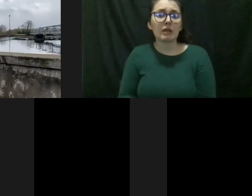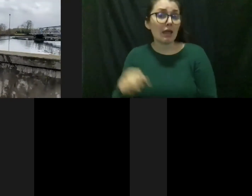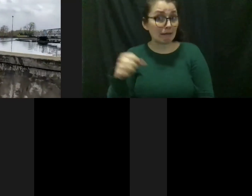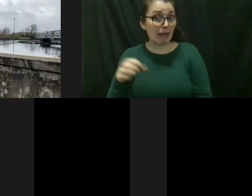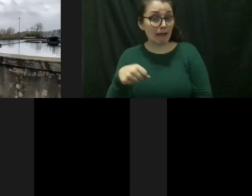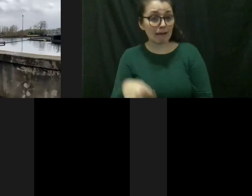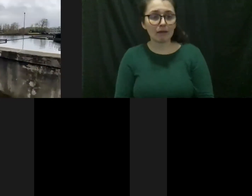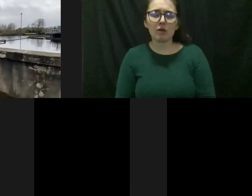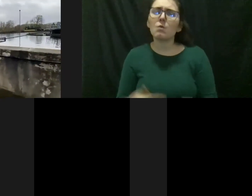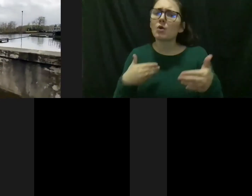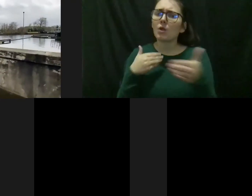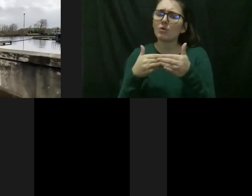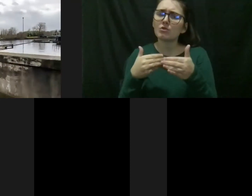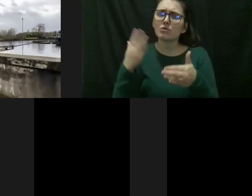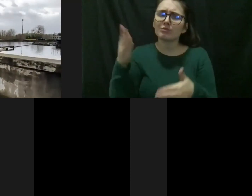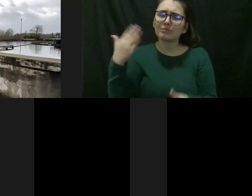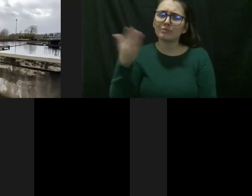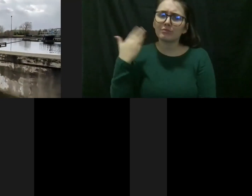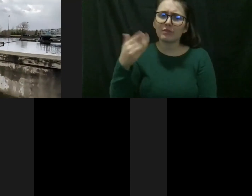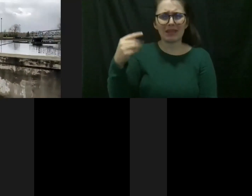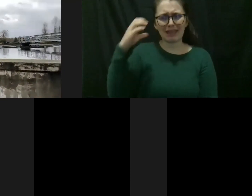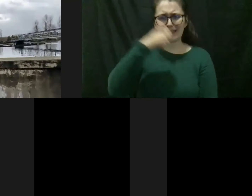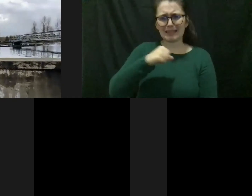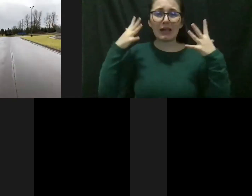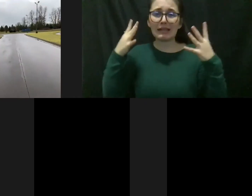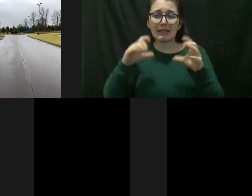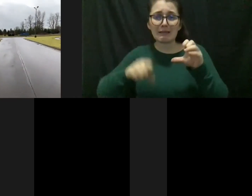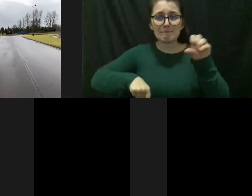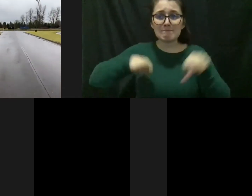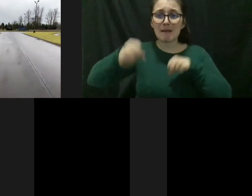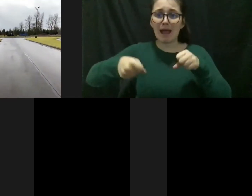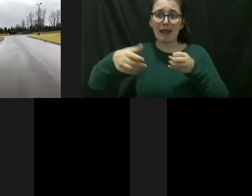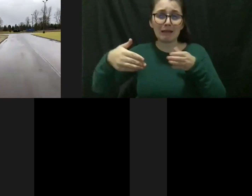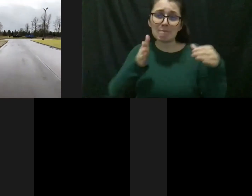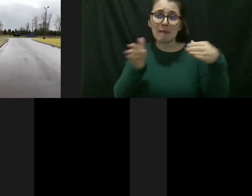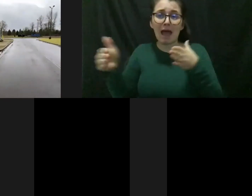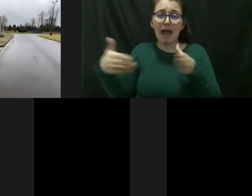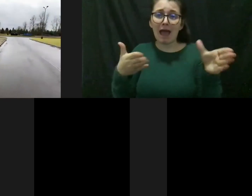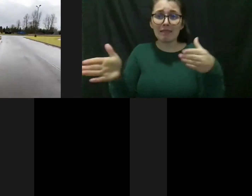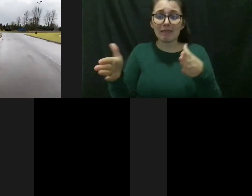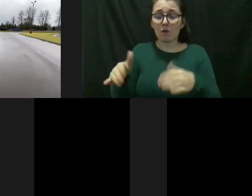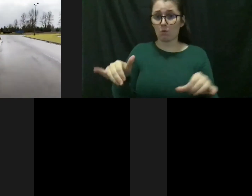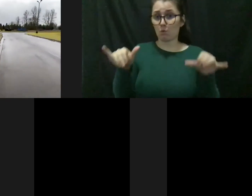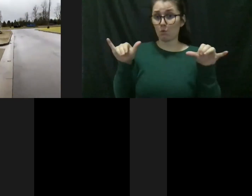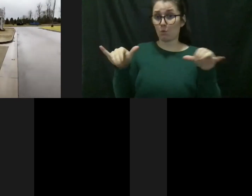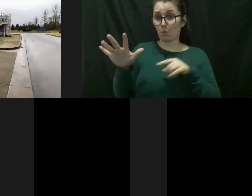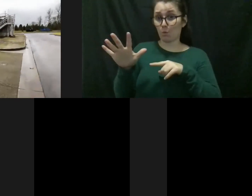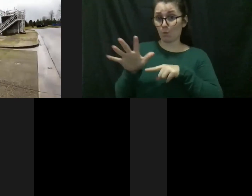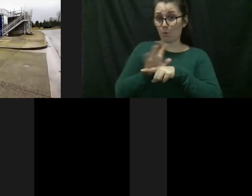spiky things, and it just helps kind of filter even more and direct the